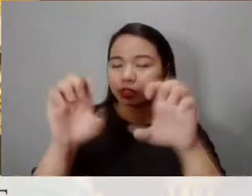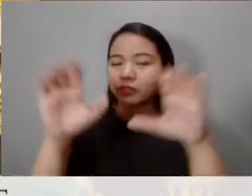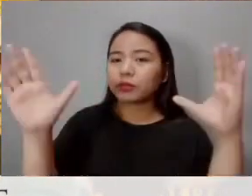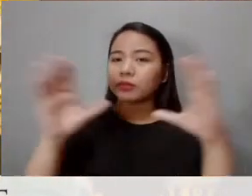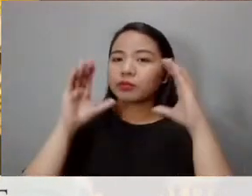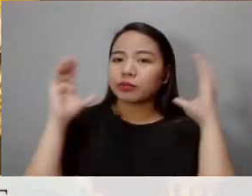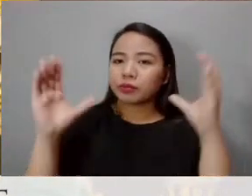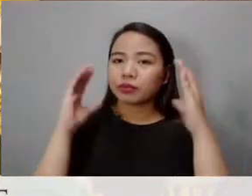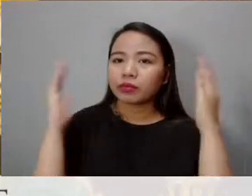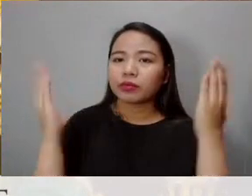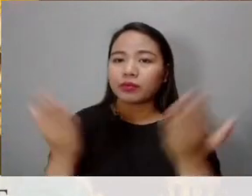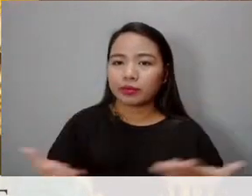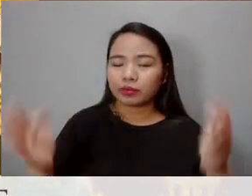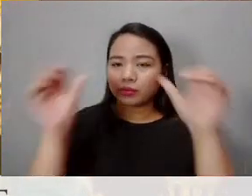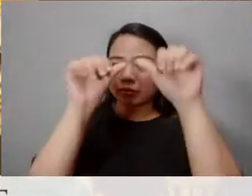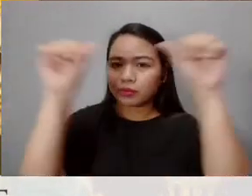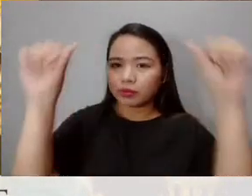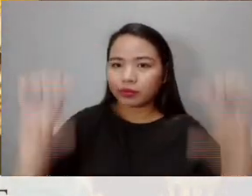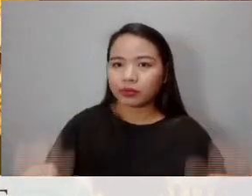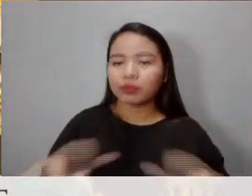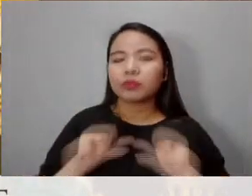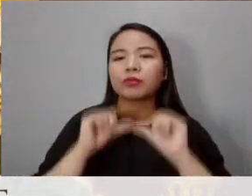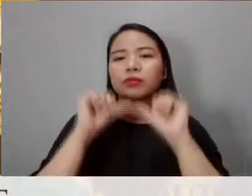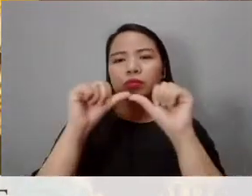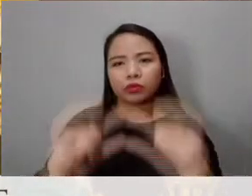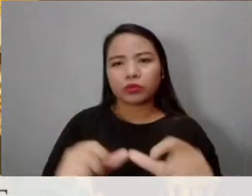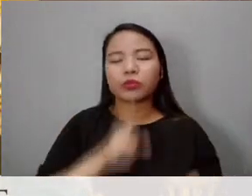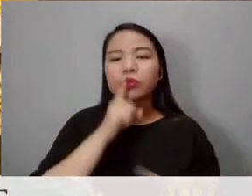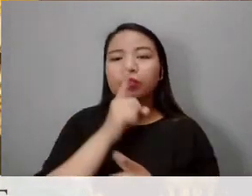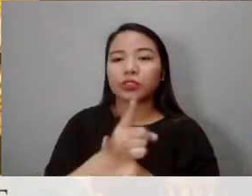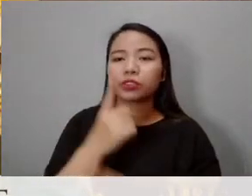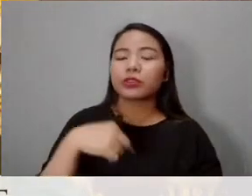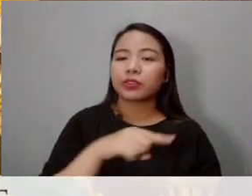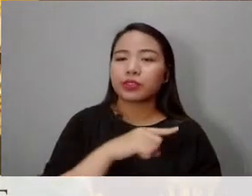altar, continues to assure us that